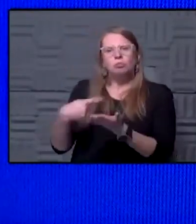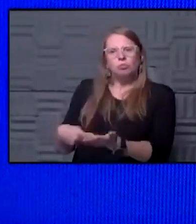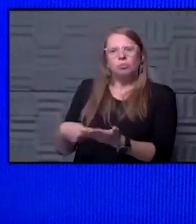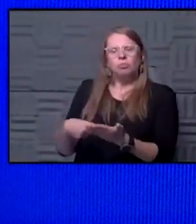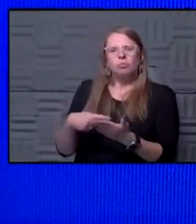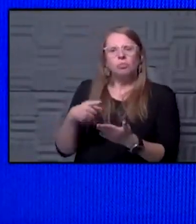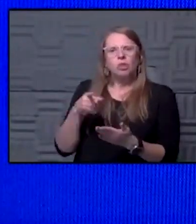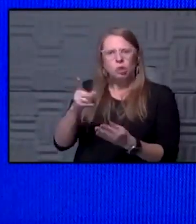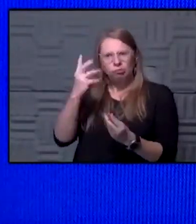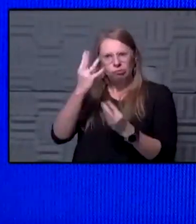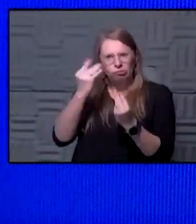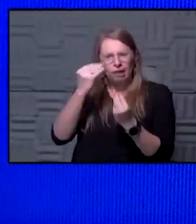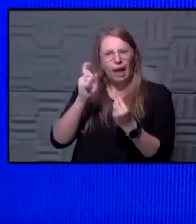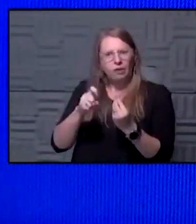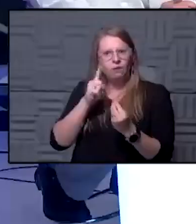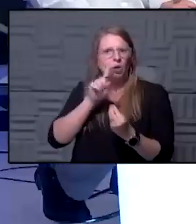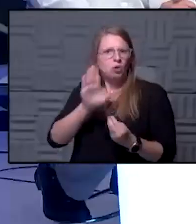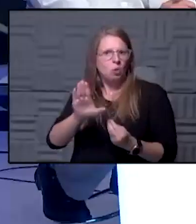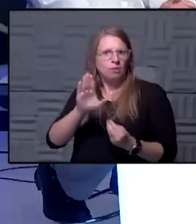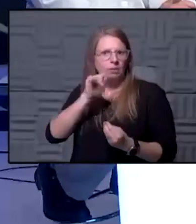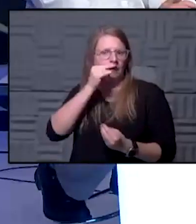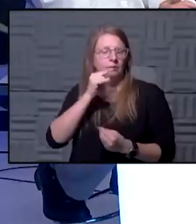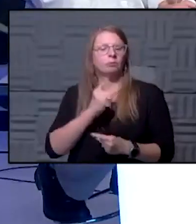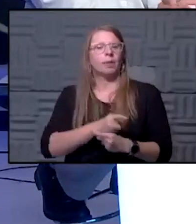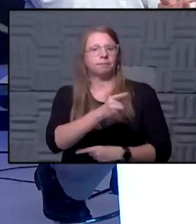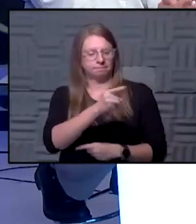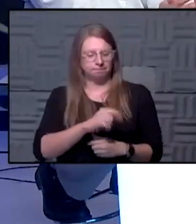you've had to think about that for your kids. Absolutely.